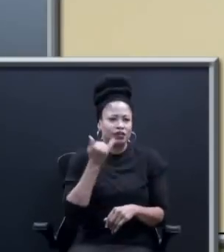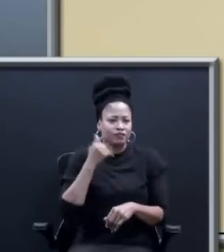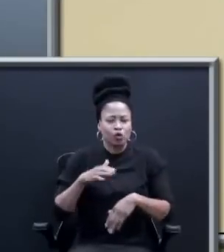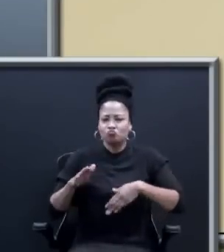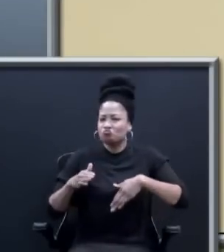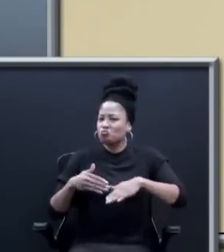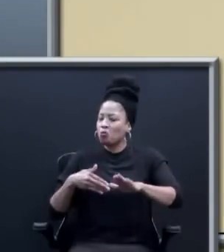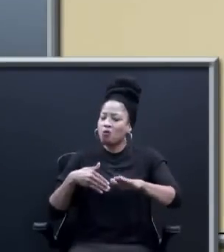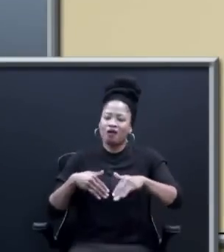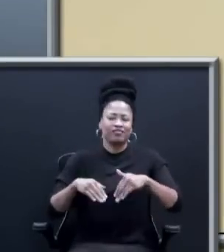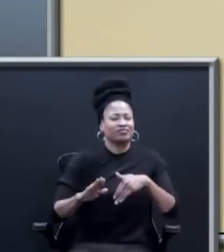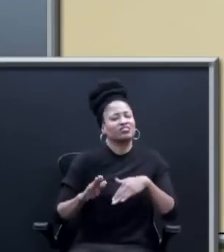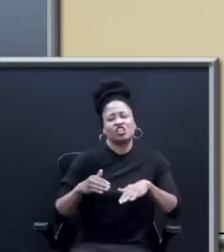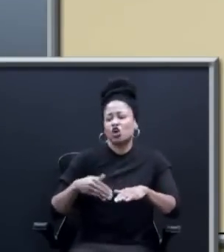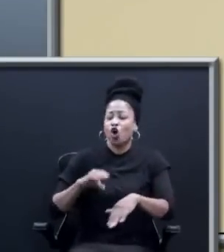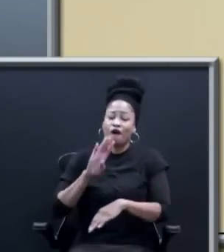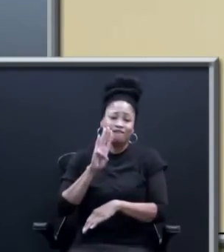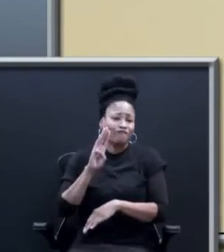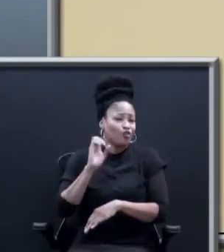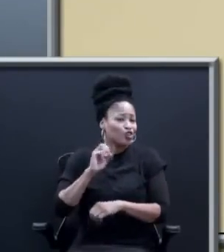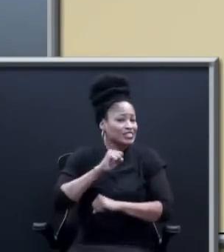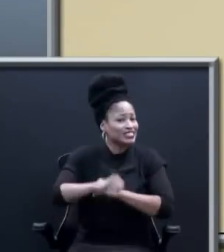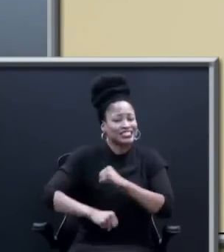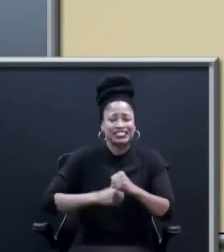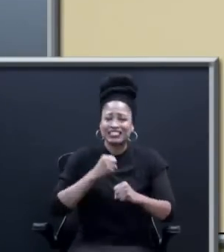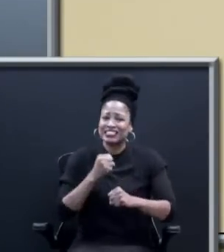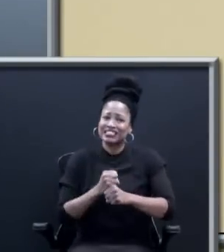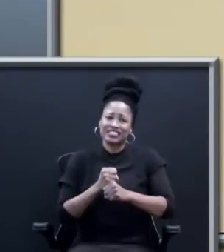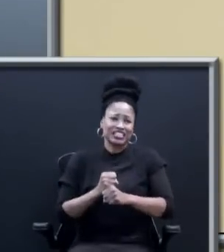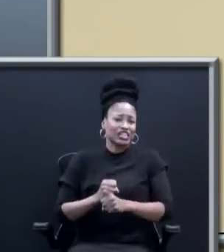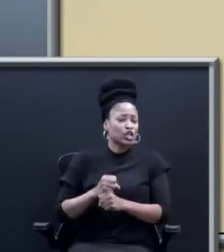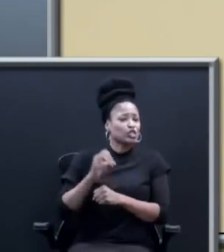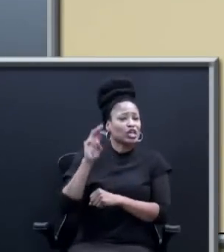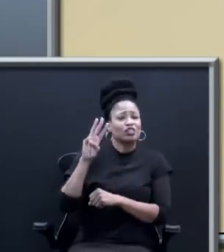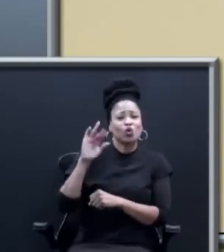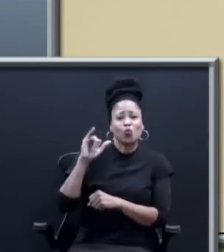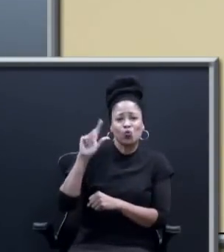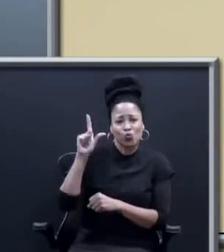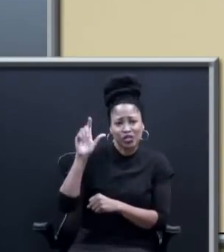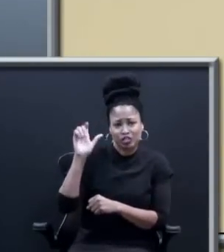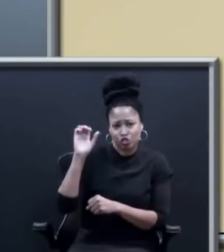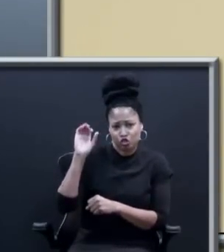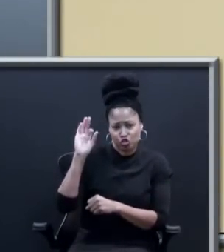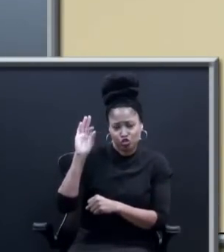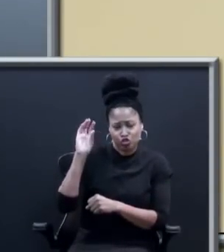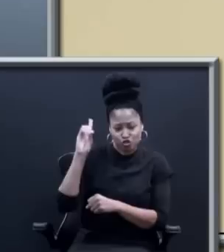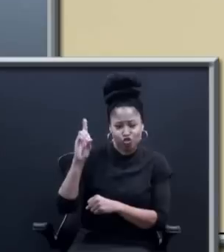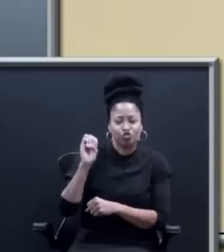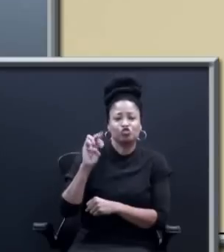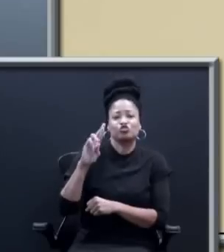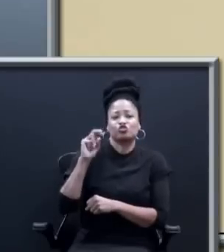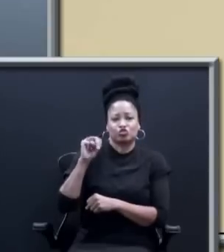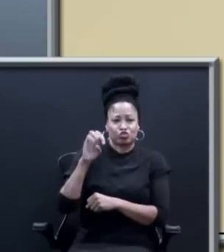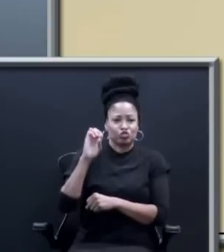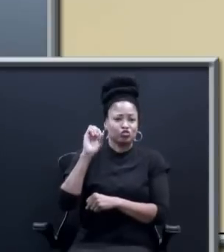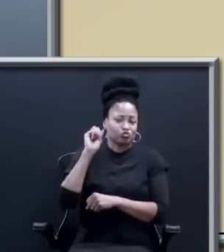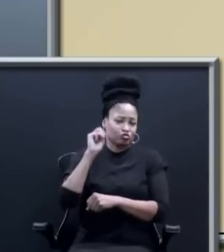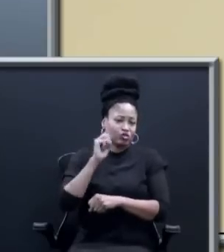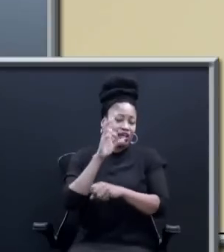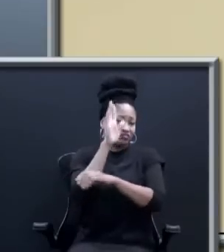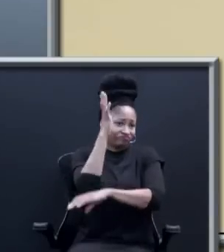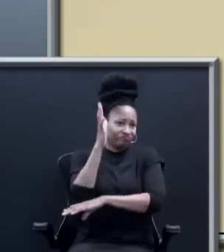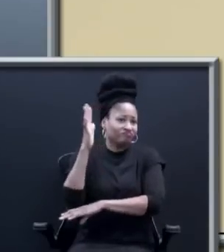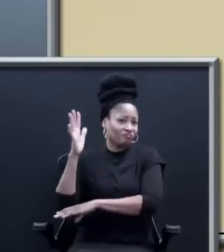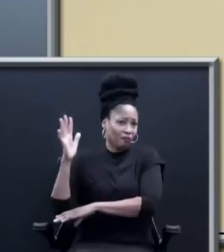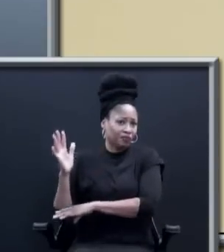walked 40 years in the wilderness, till all the people that were men of war which came out of Egypt were consumed,